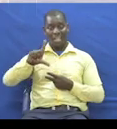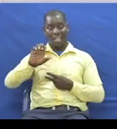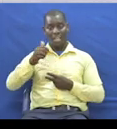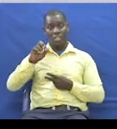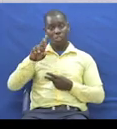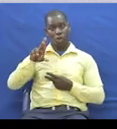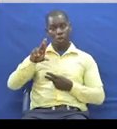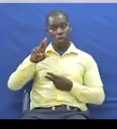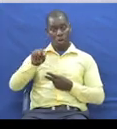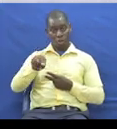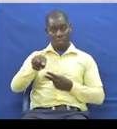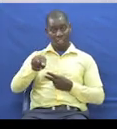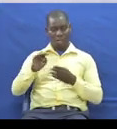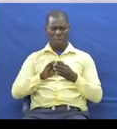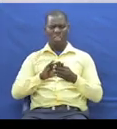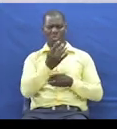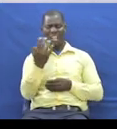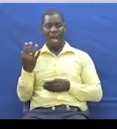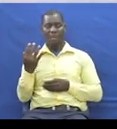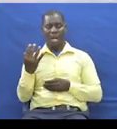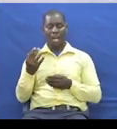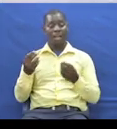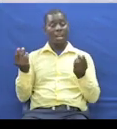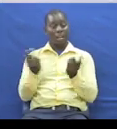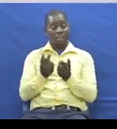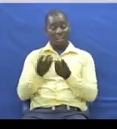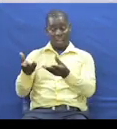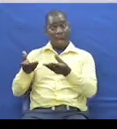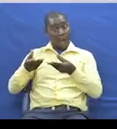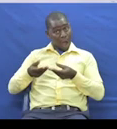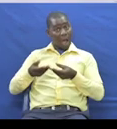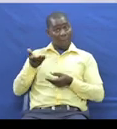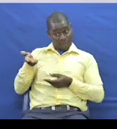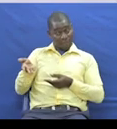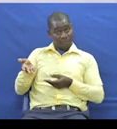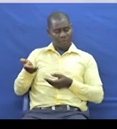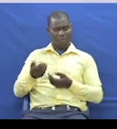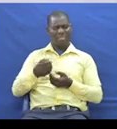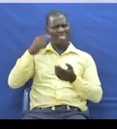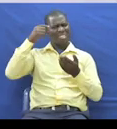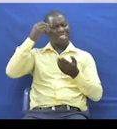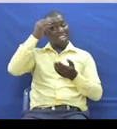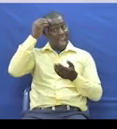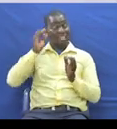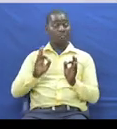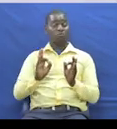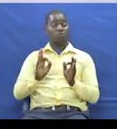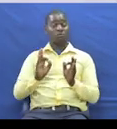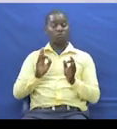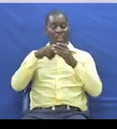are going to be equals to number of electrons. So we can have this idea that for a neutral